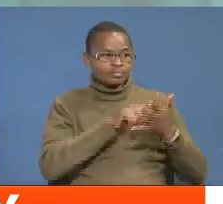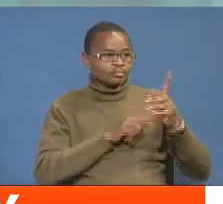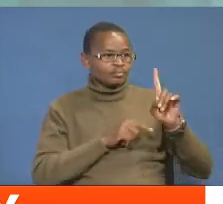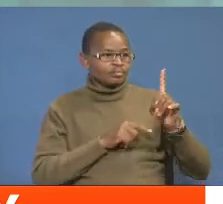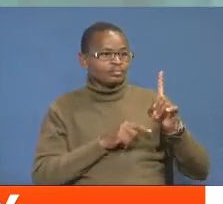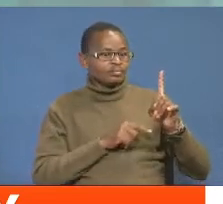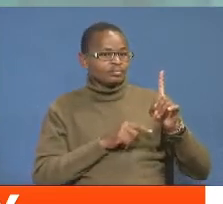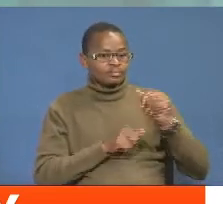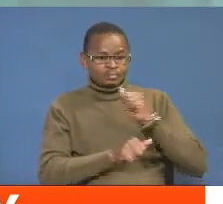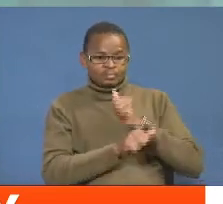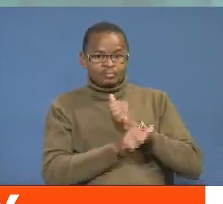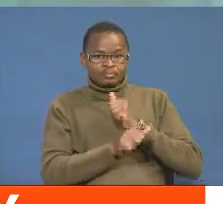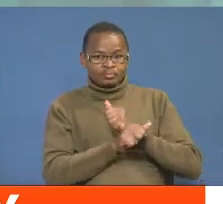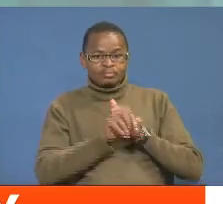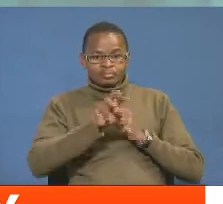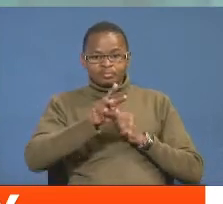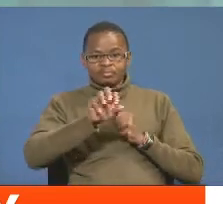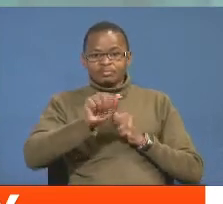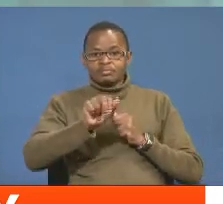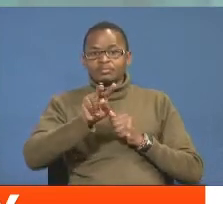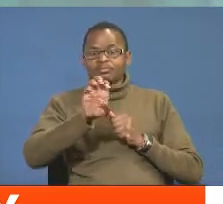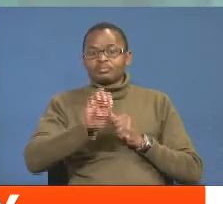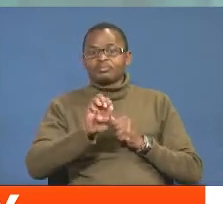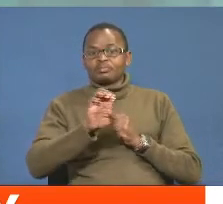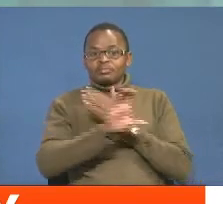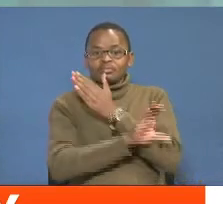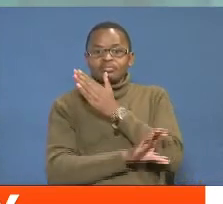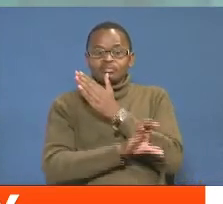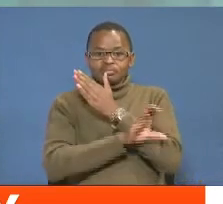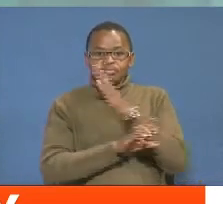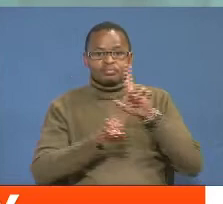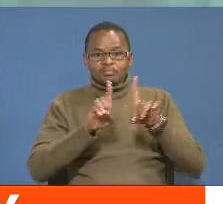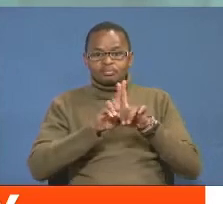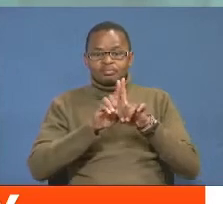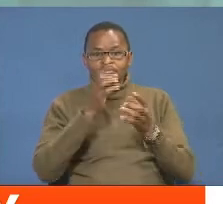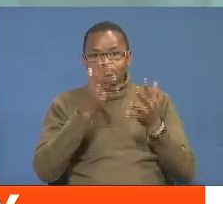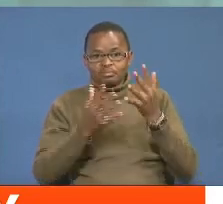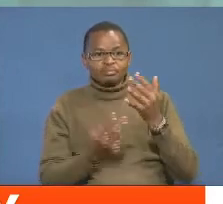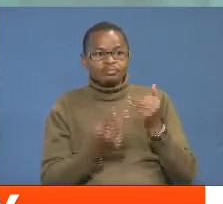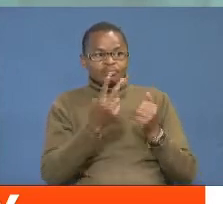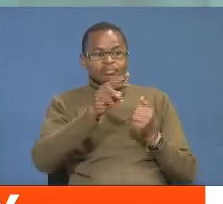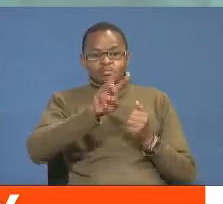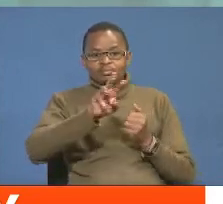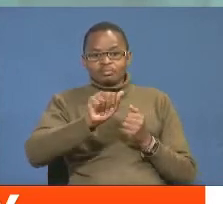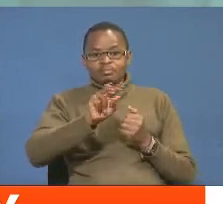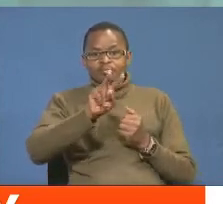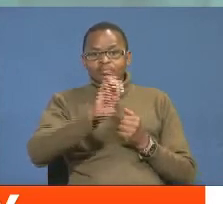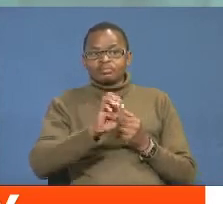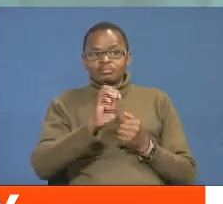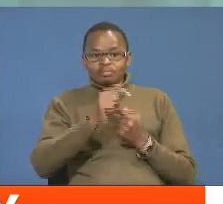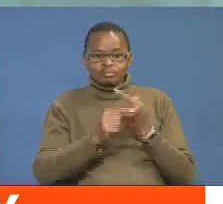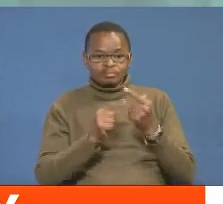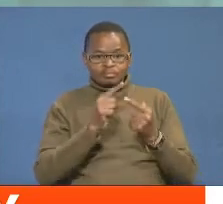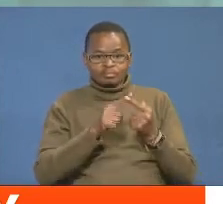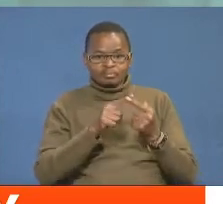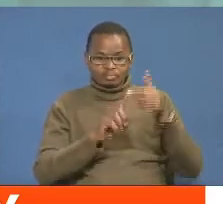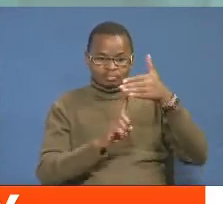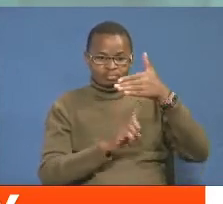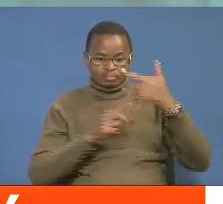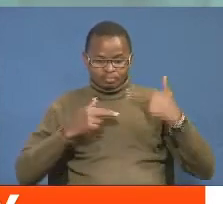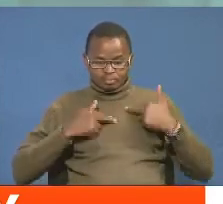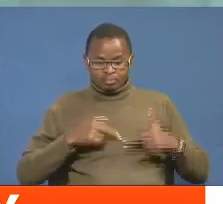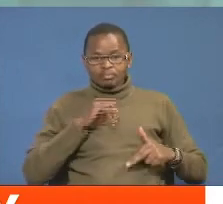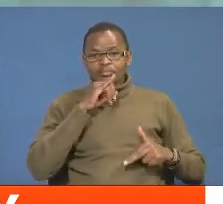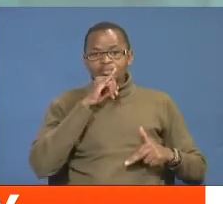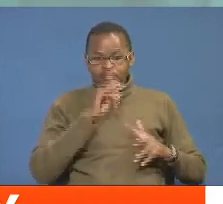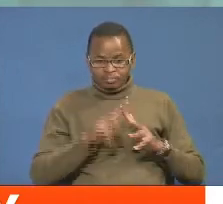of the most dangerous waves we have had in the country as compared to the second wave. And it comes at a time where the Ministry of Health